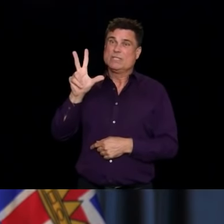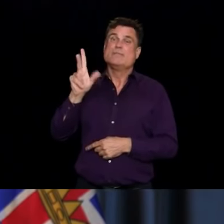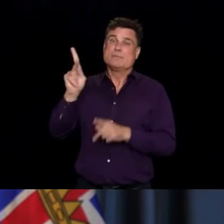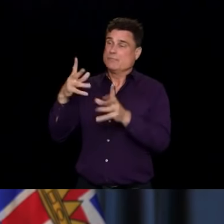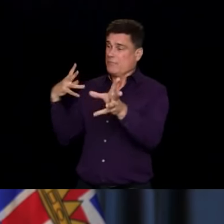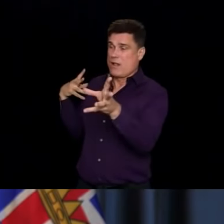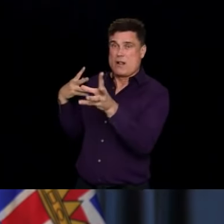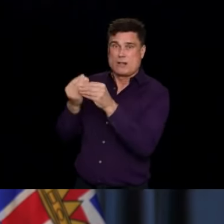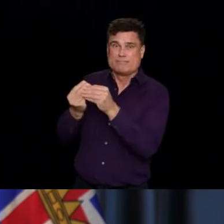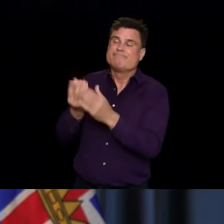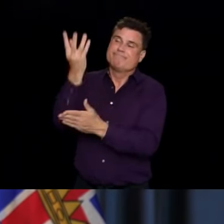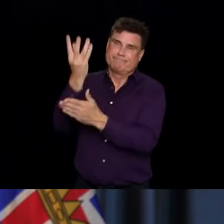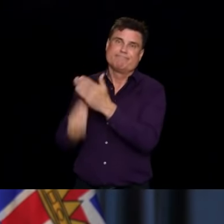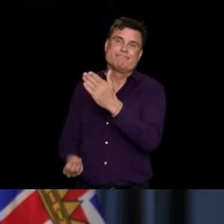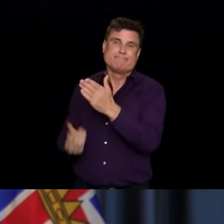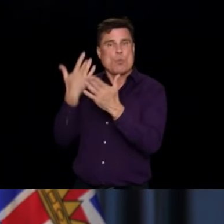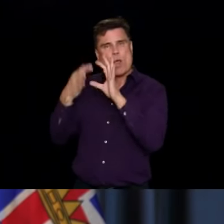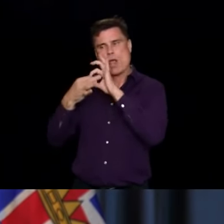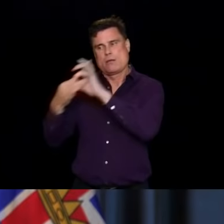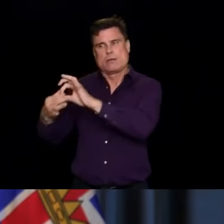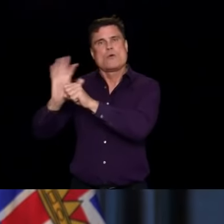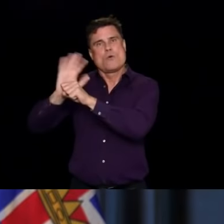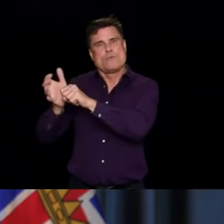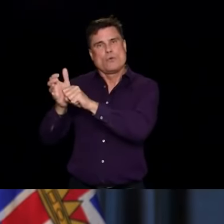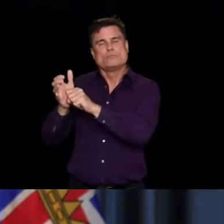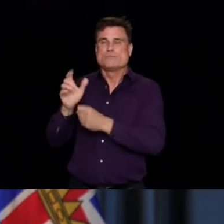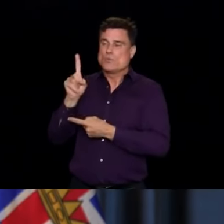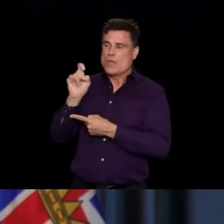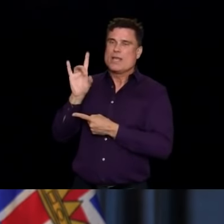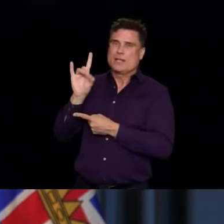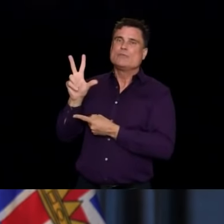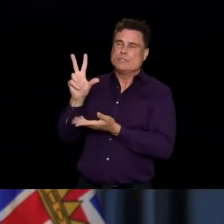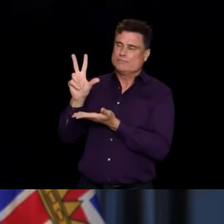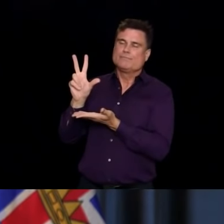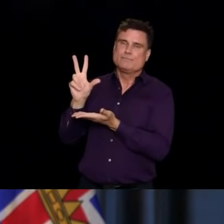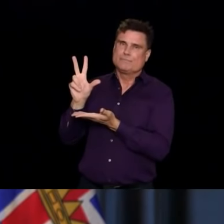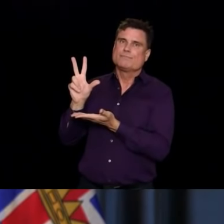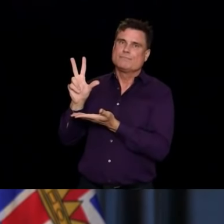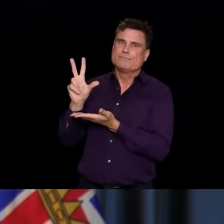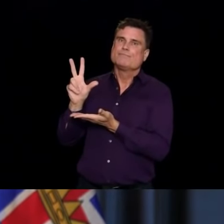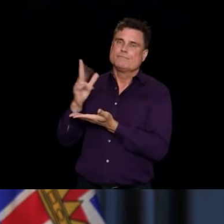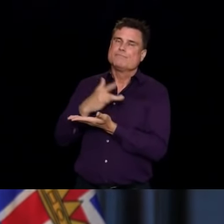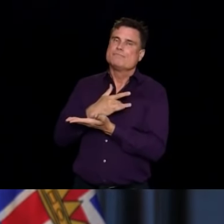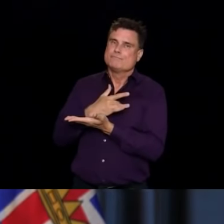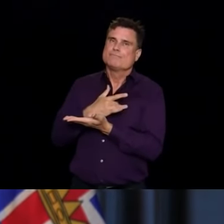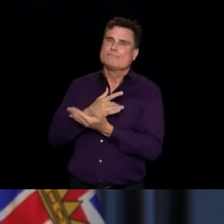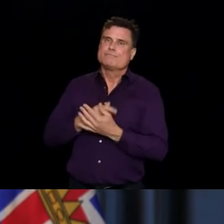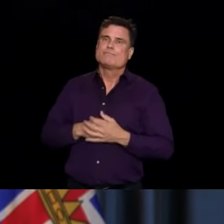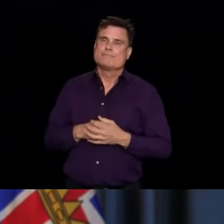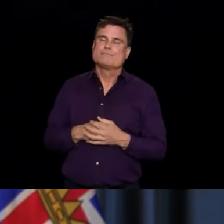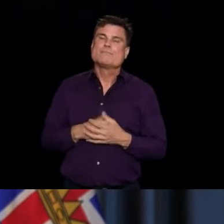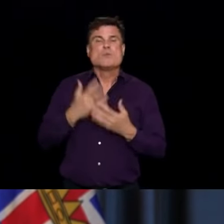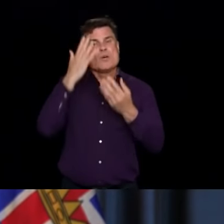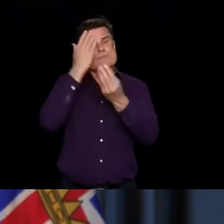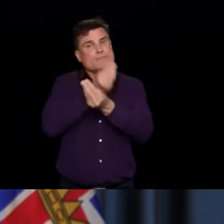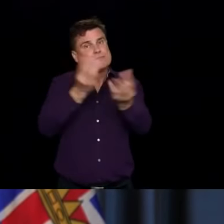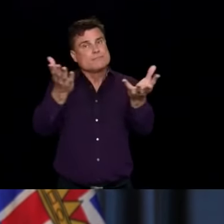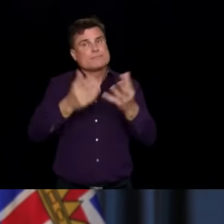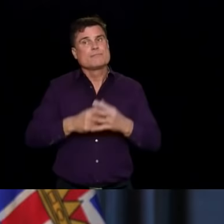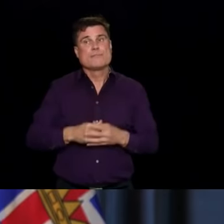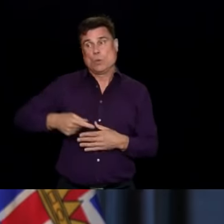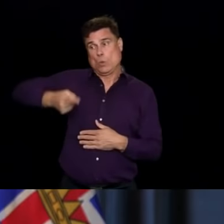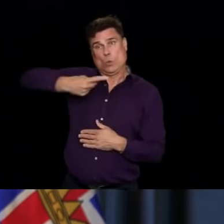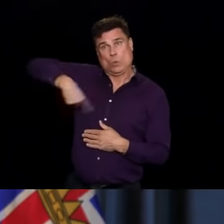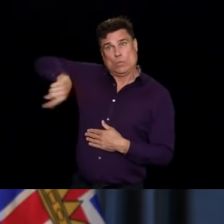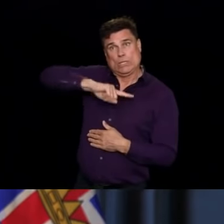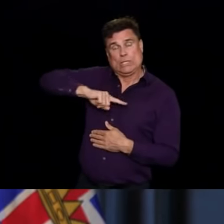Columbia. It is a moment, I think, of sorrow for all of us, and we want to make sure that that sorrow is felt, because I know